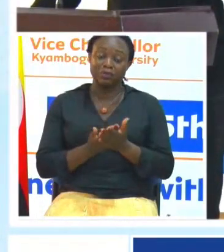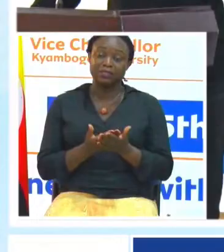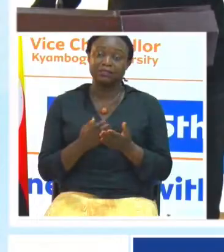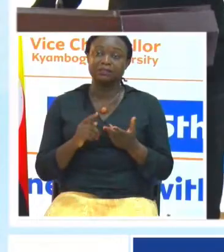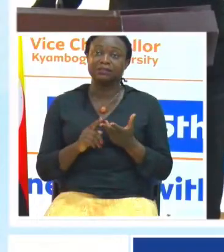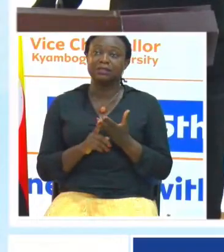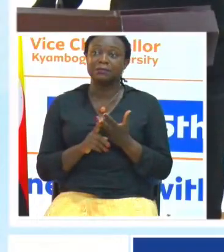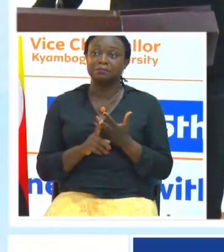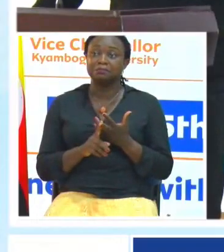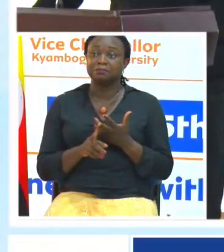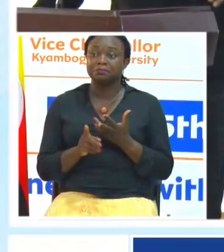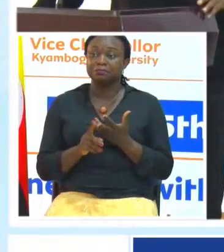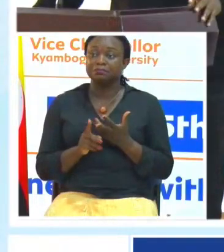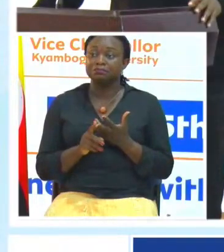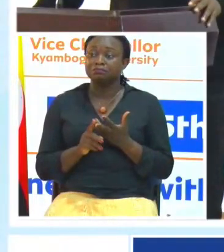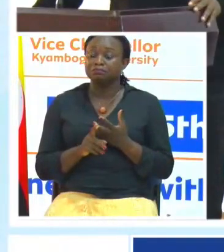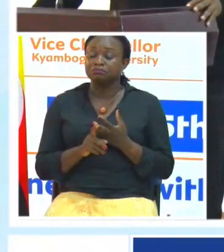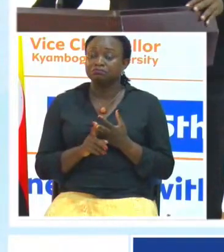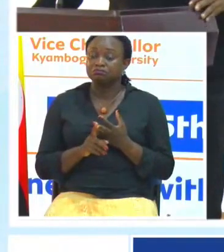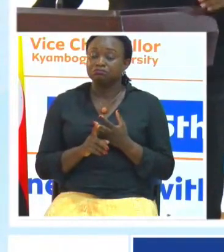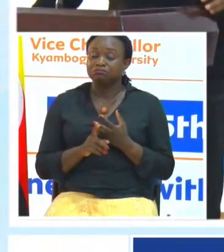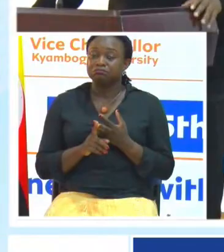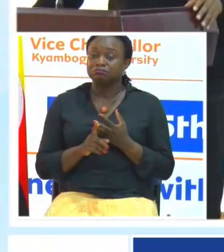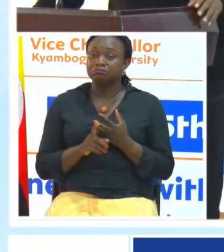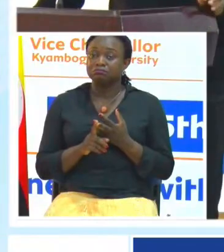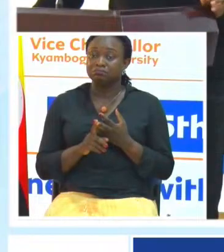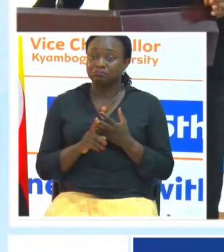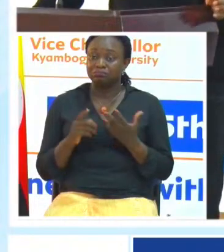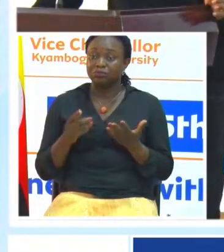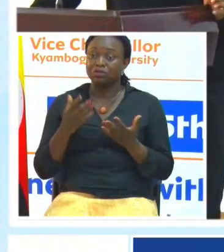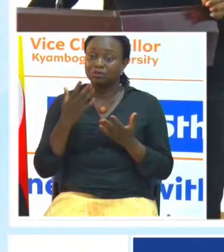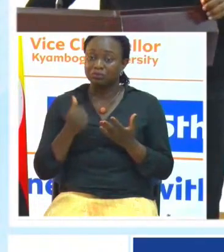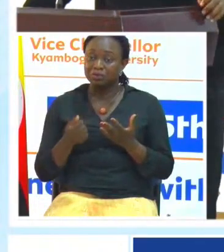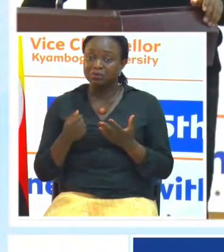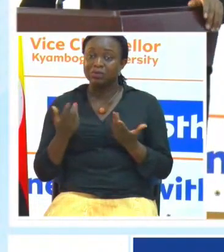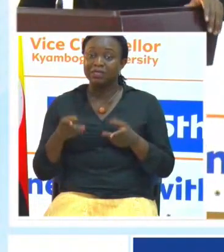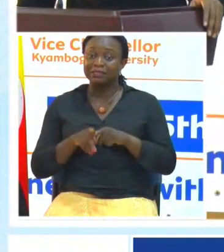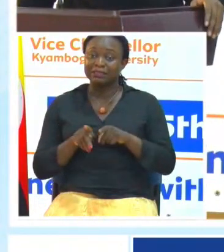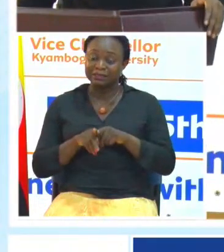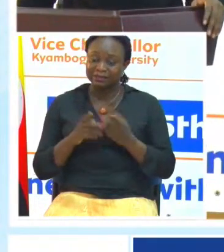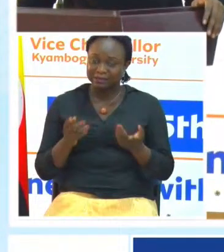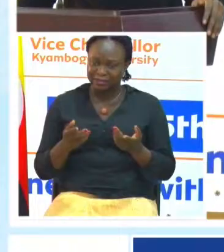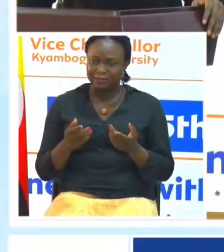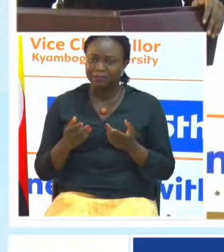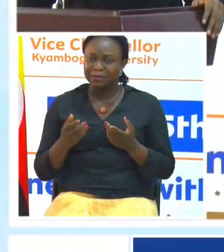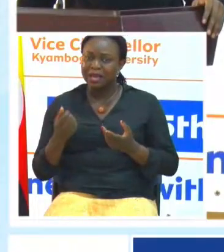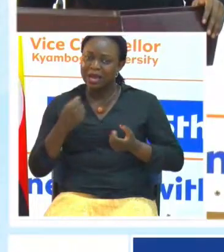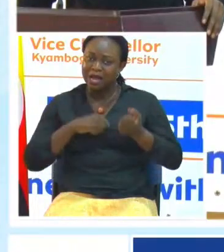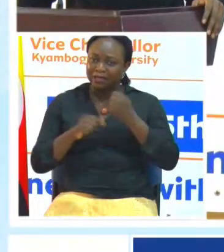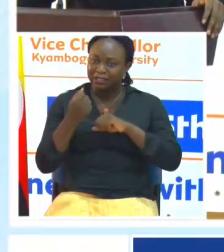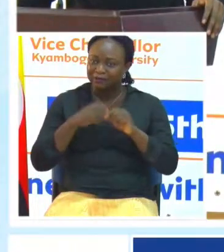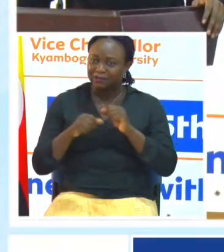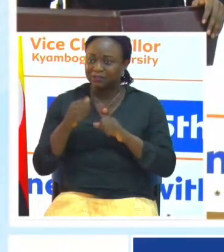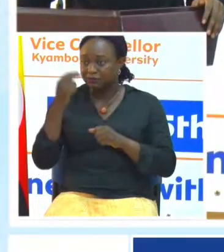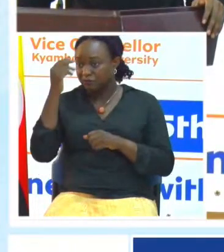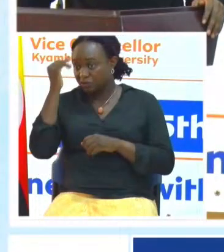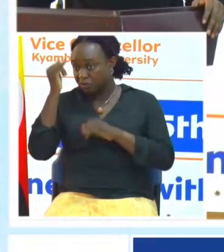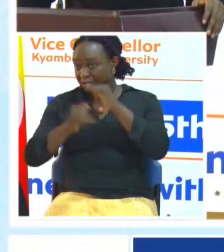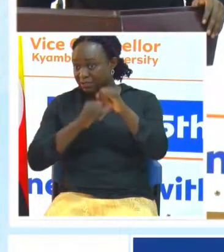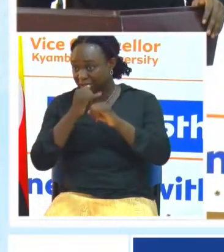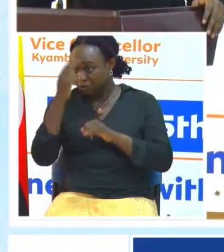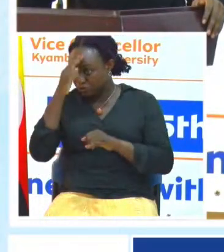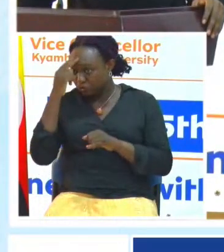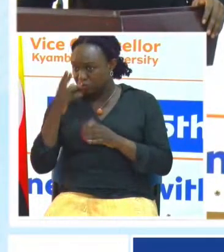that inter university curriculum activities for international students. We have our colleagues